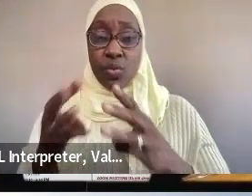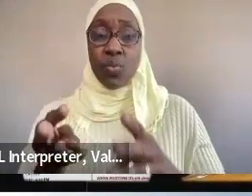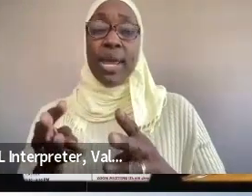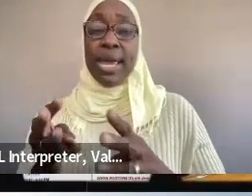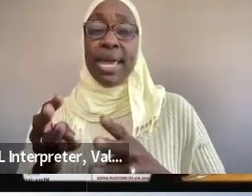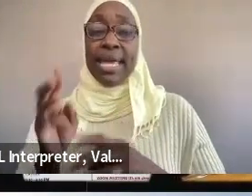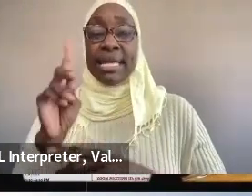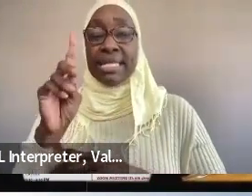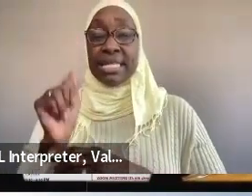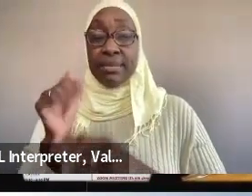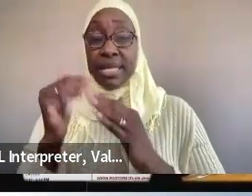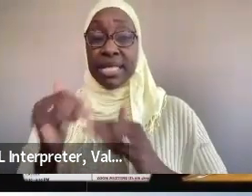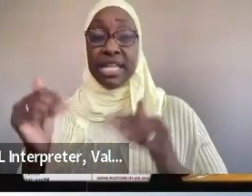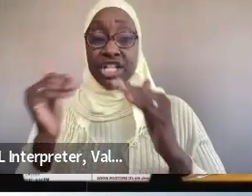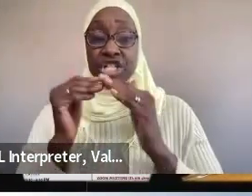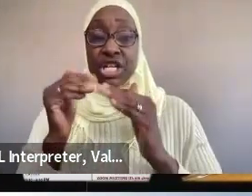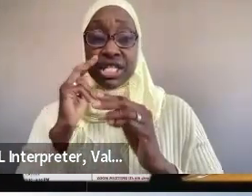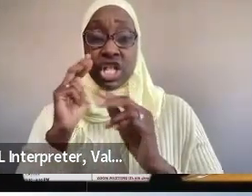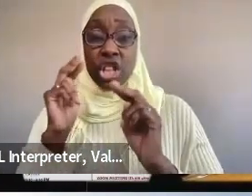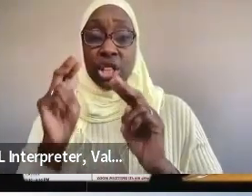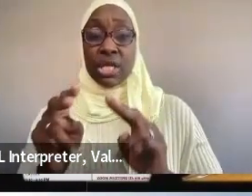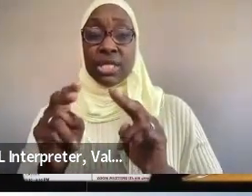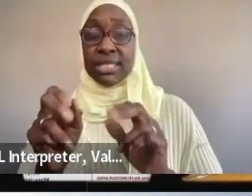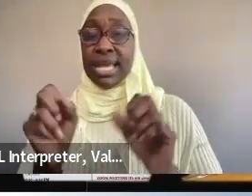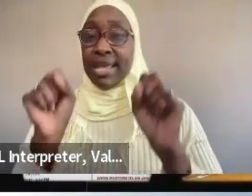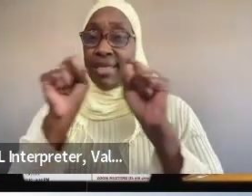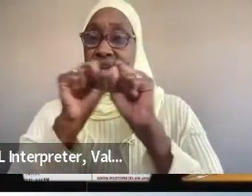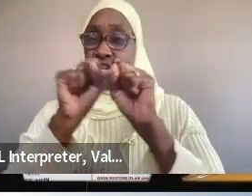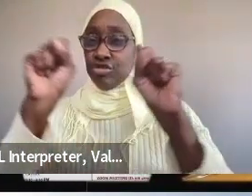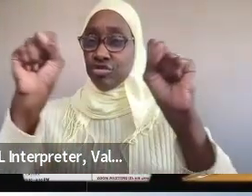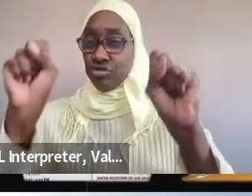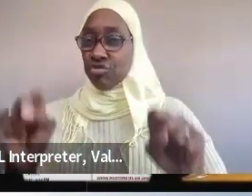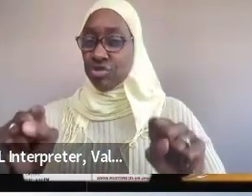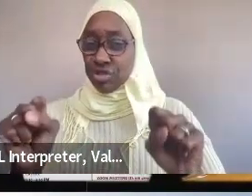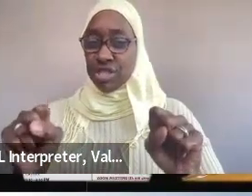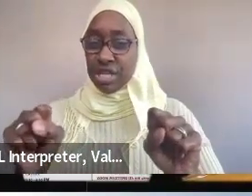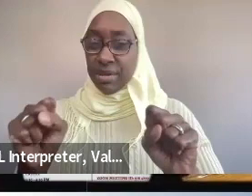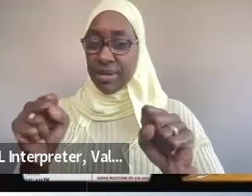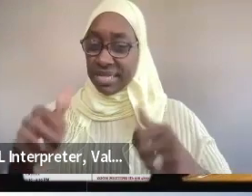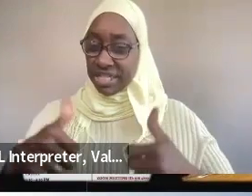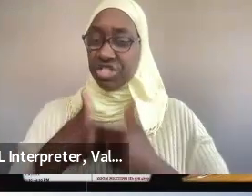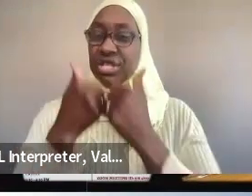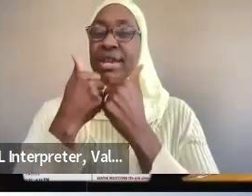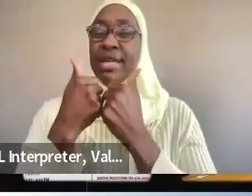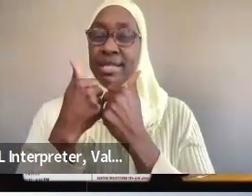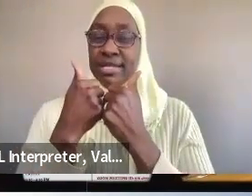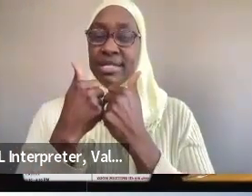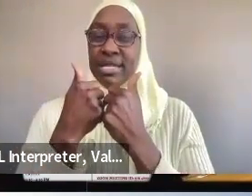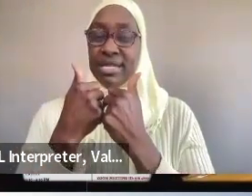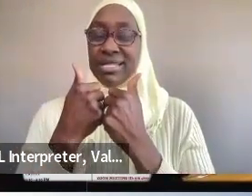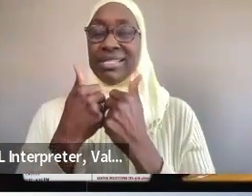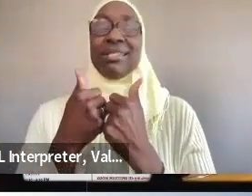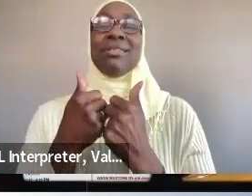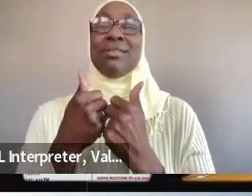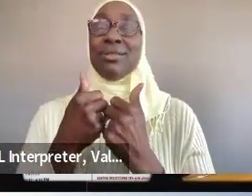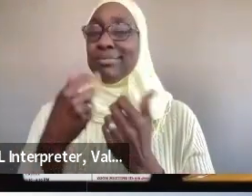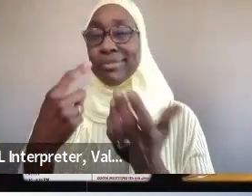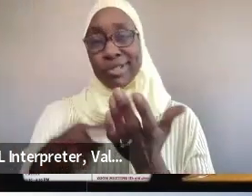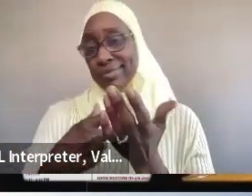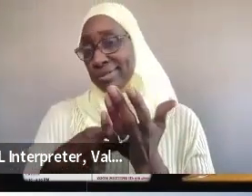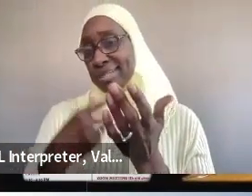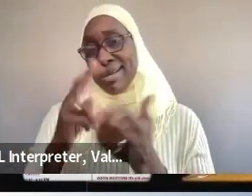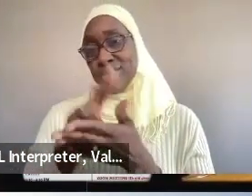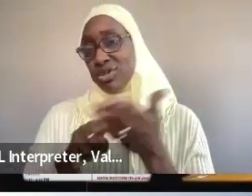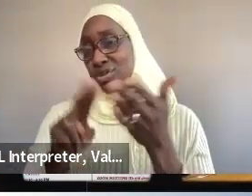systemic challenges, and a lot of times universities don't really want